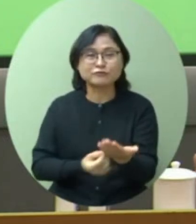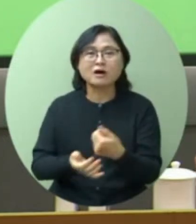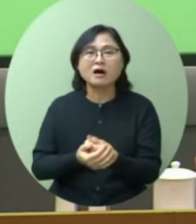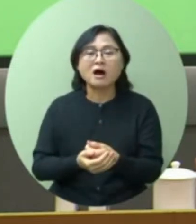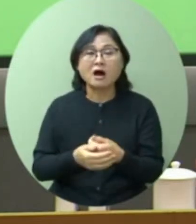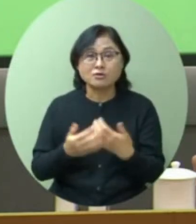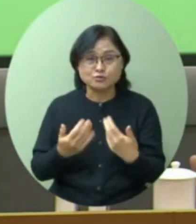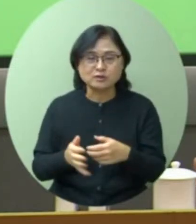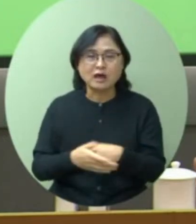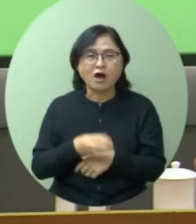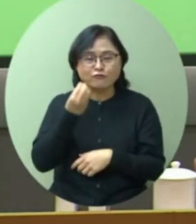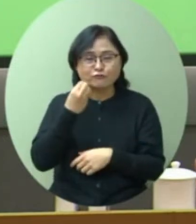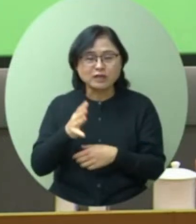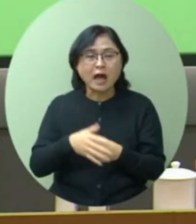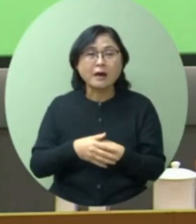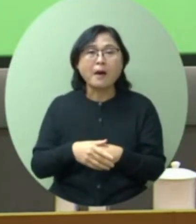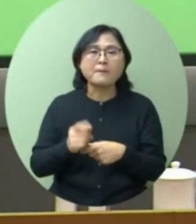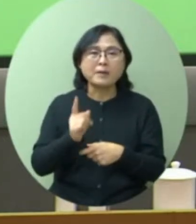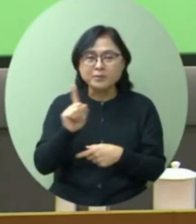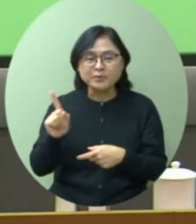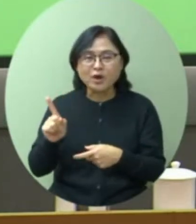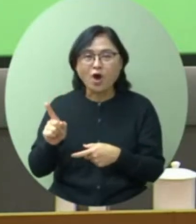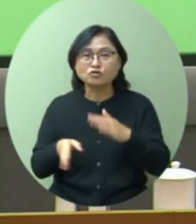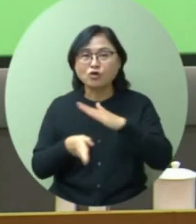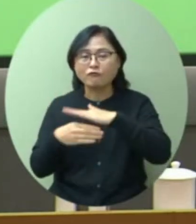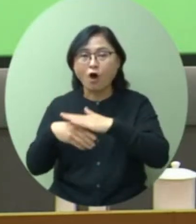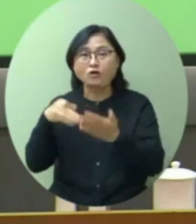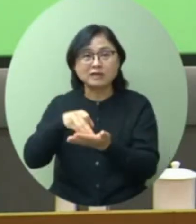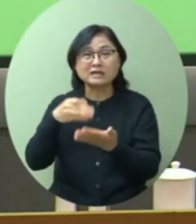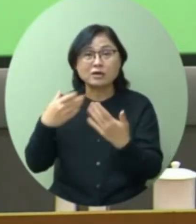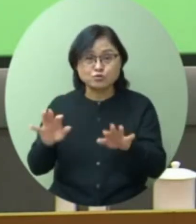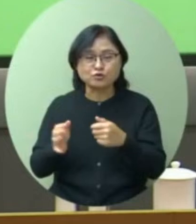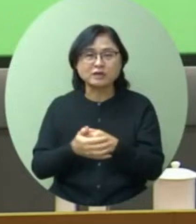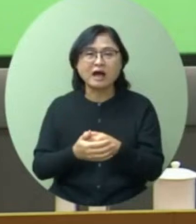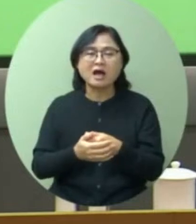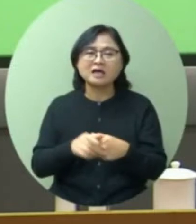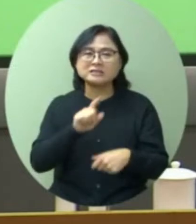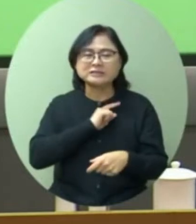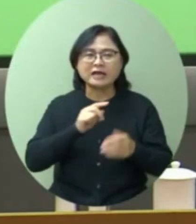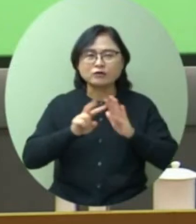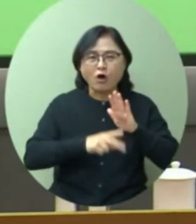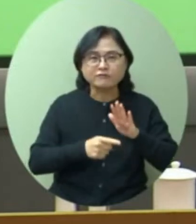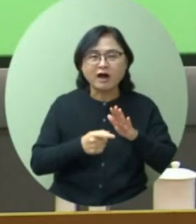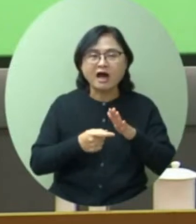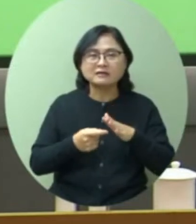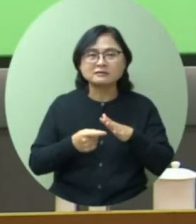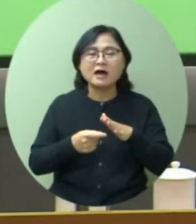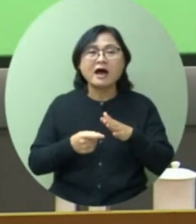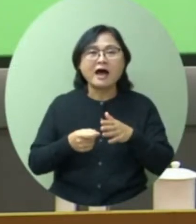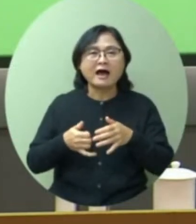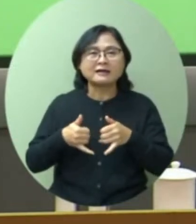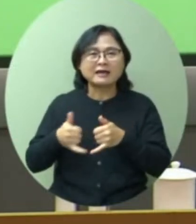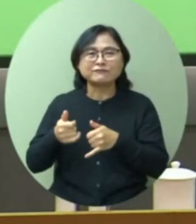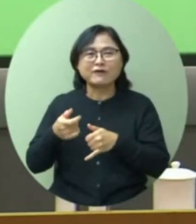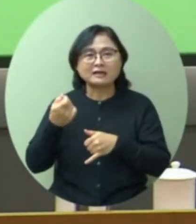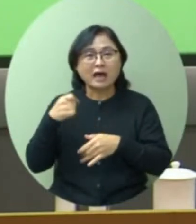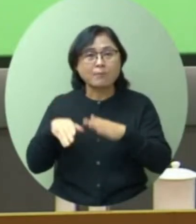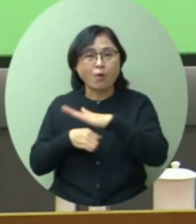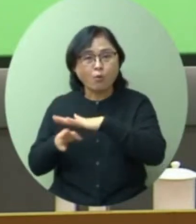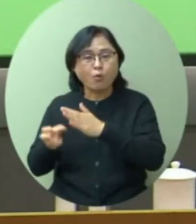In addition to the registration period, there is a grace period. The grace period is for existing